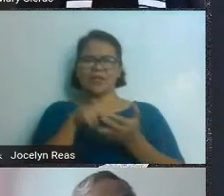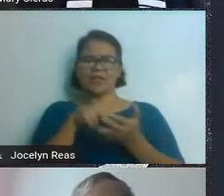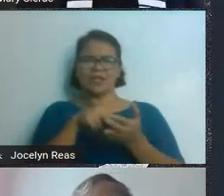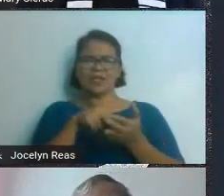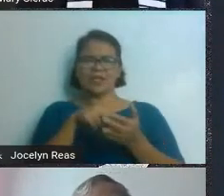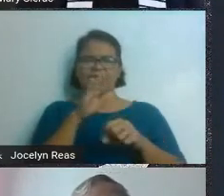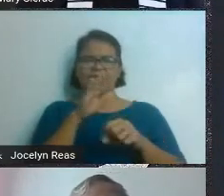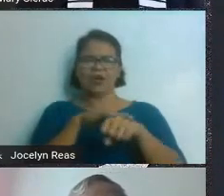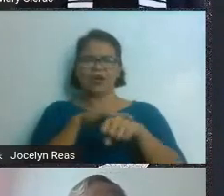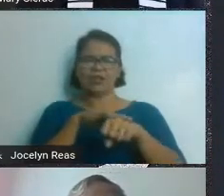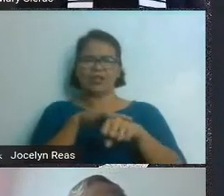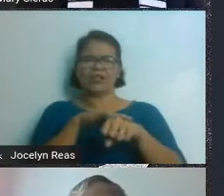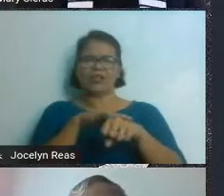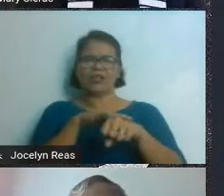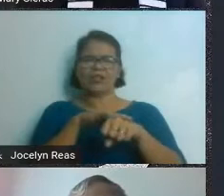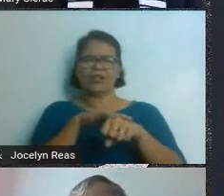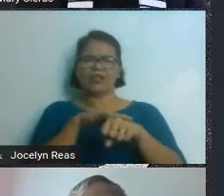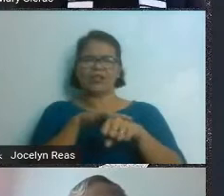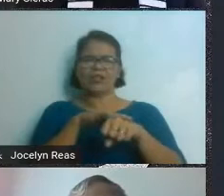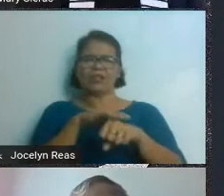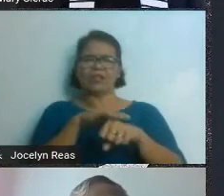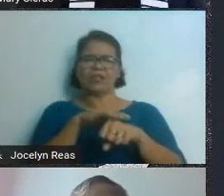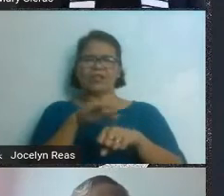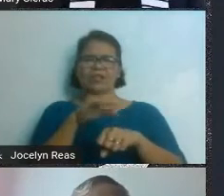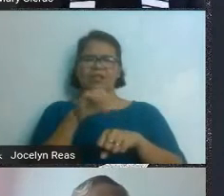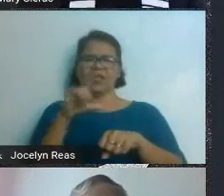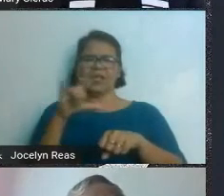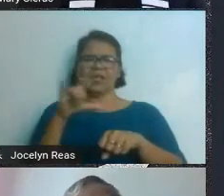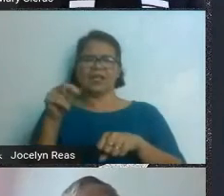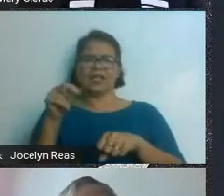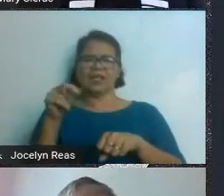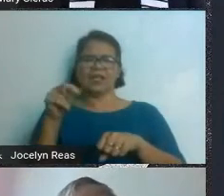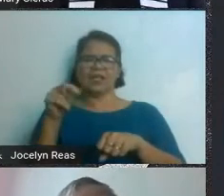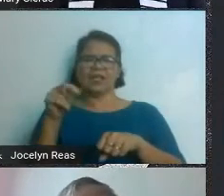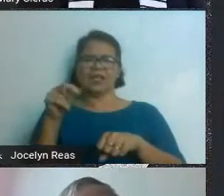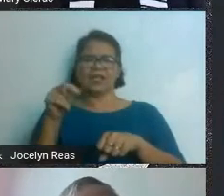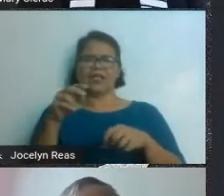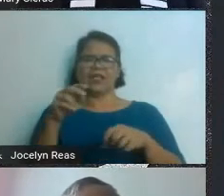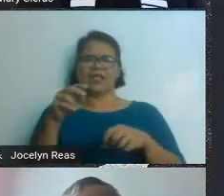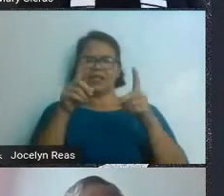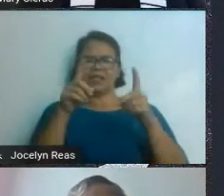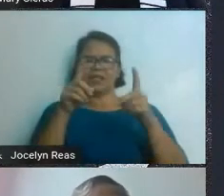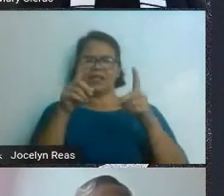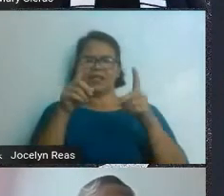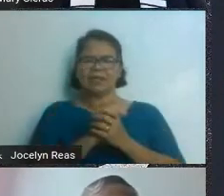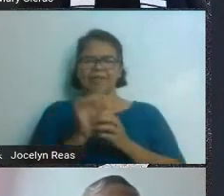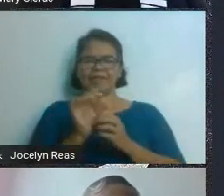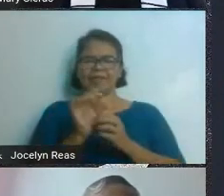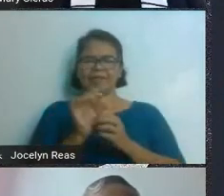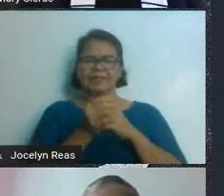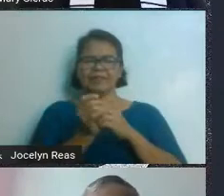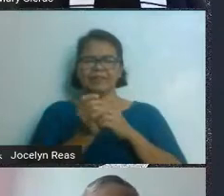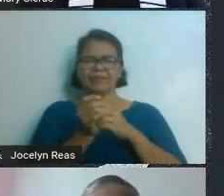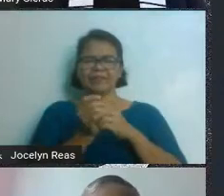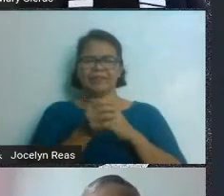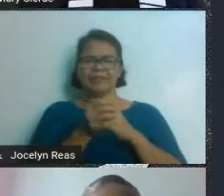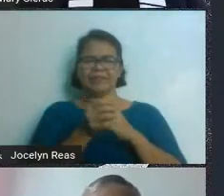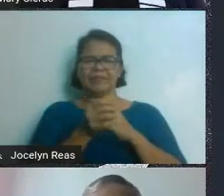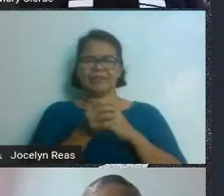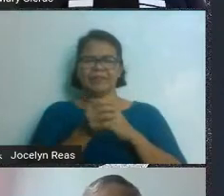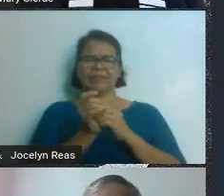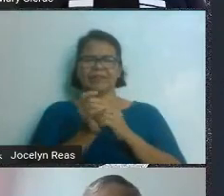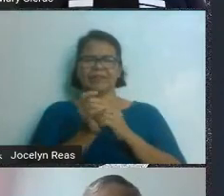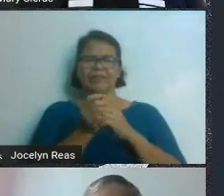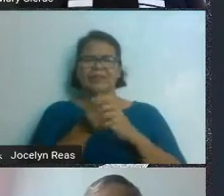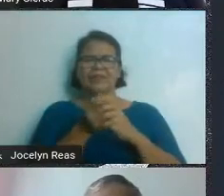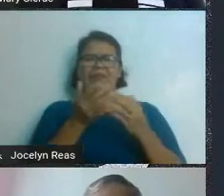Actually, yun yung inaano natin na mag-a-appeal tayo sa parents to be